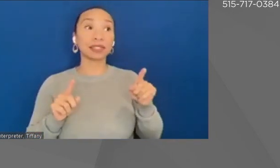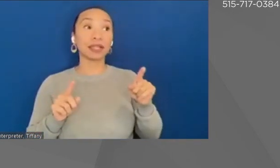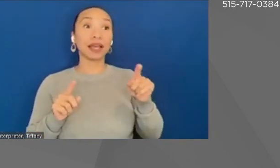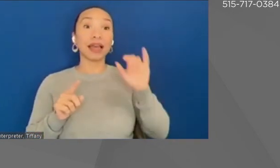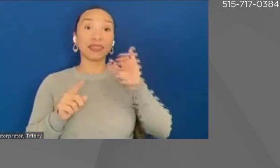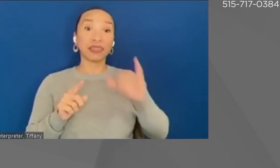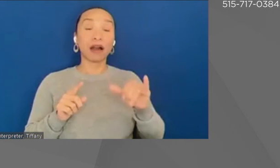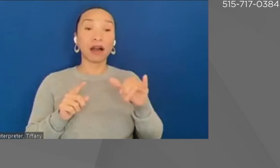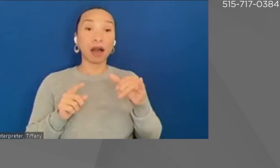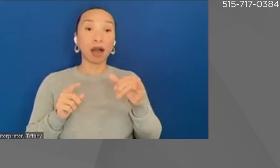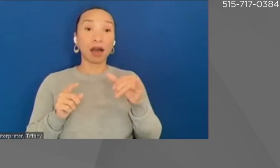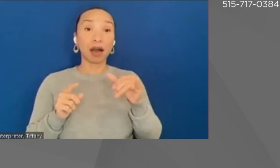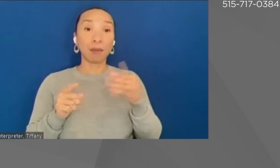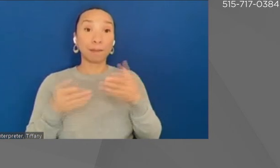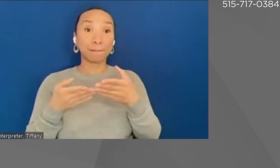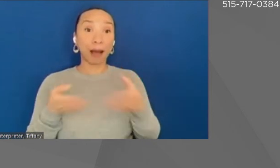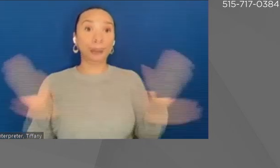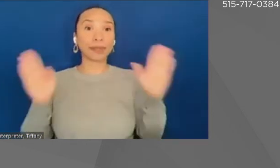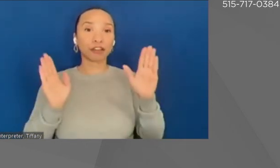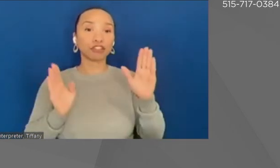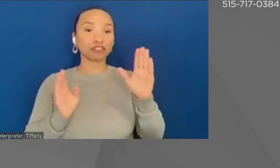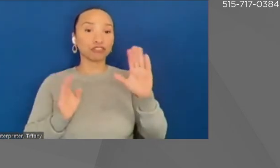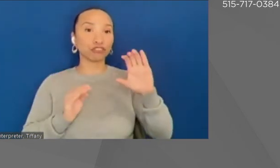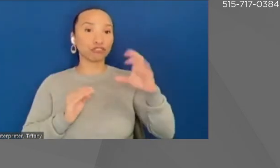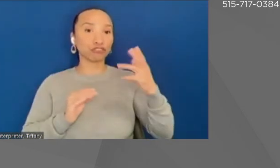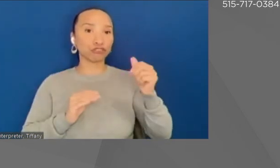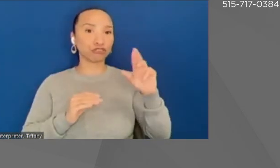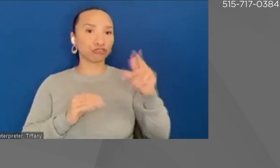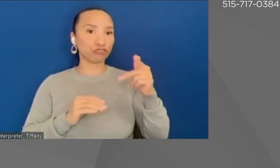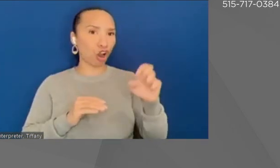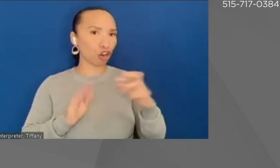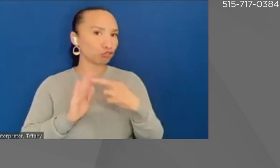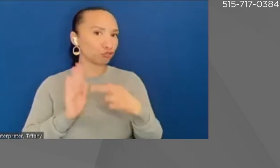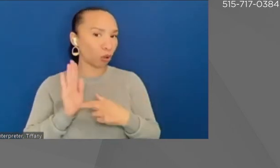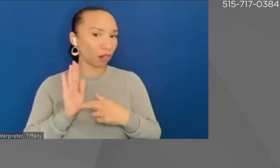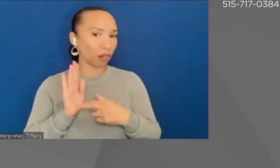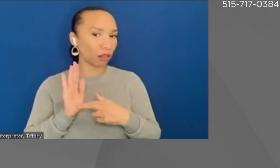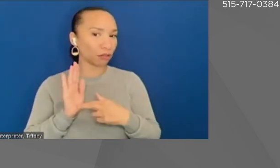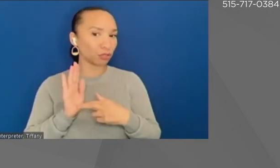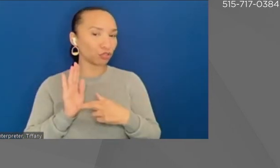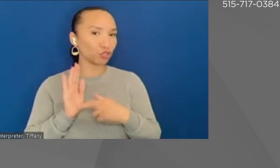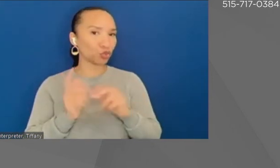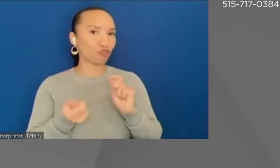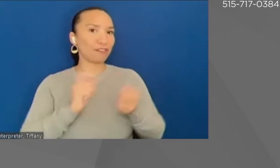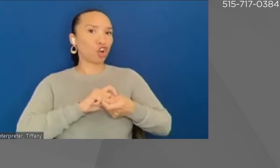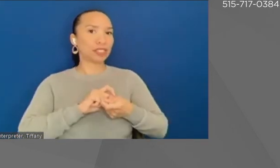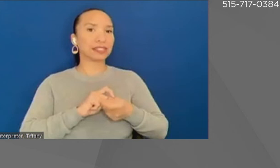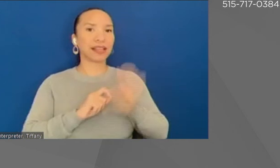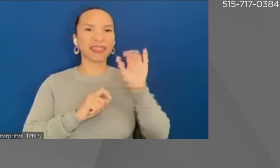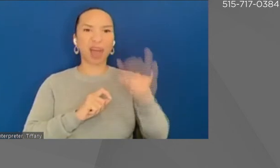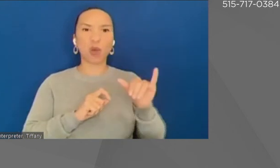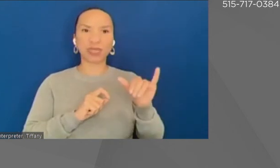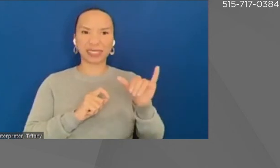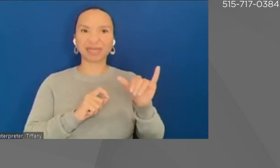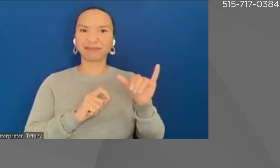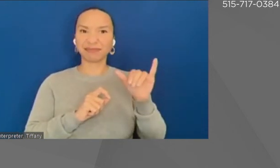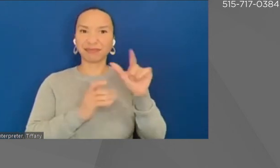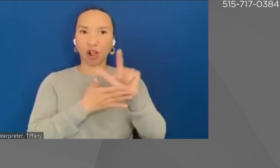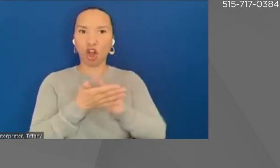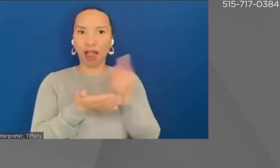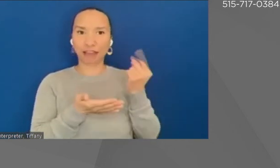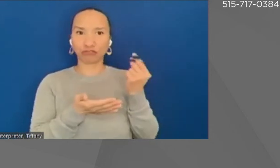rule that the previous administration enacted last year. And I know that that's on the Biden